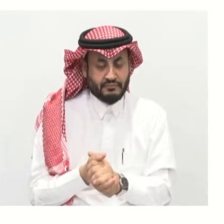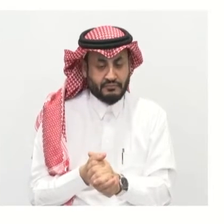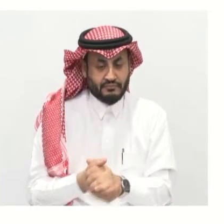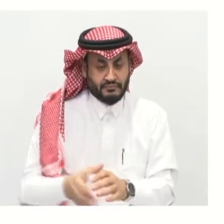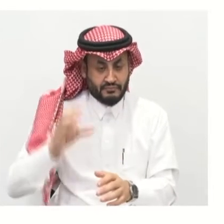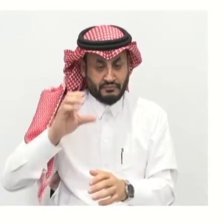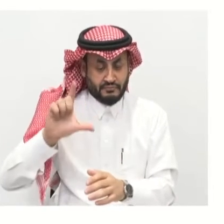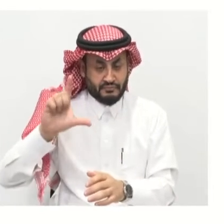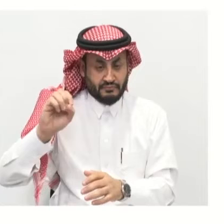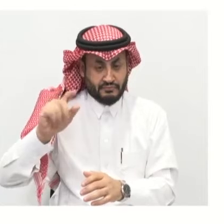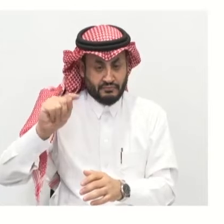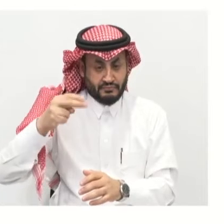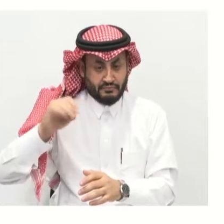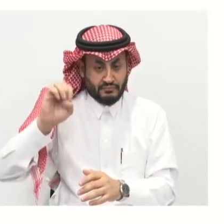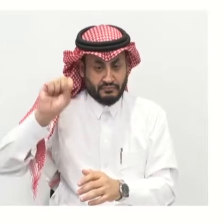clothes